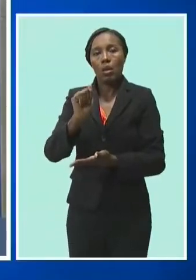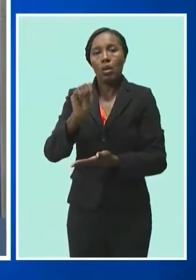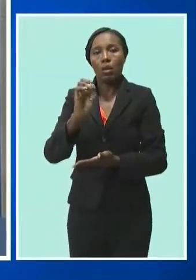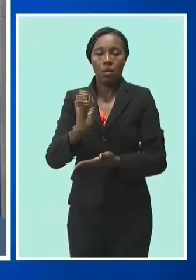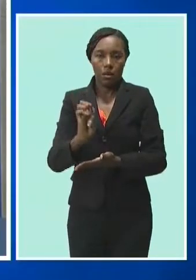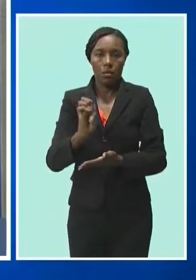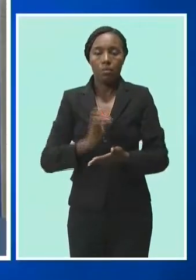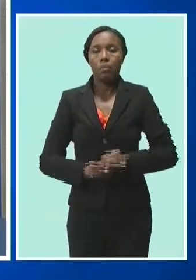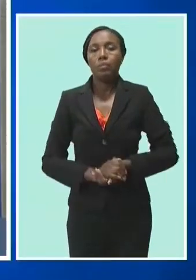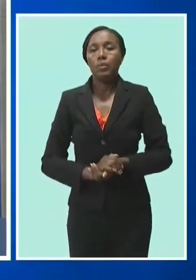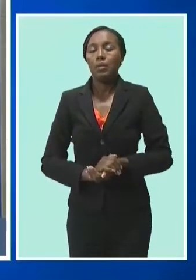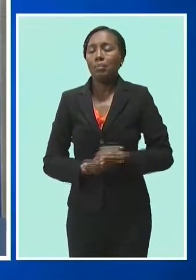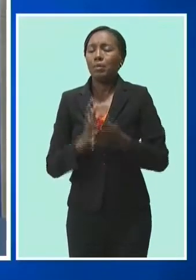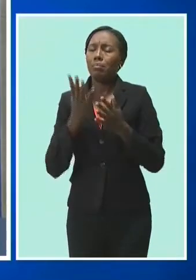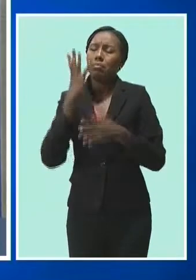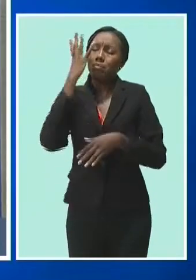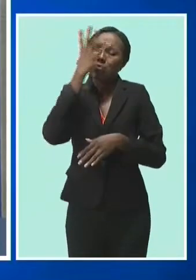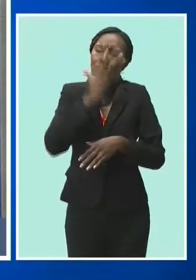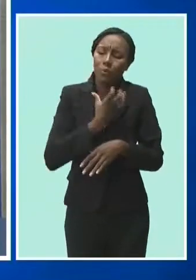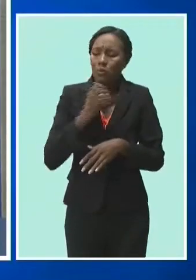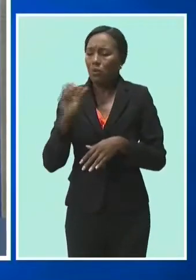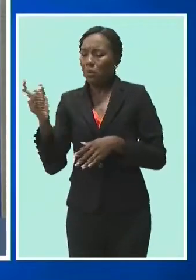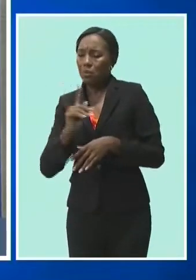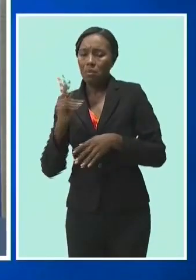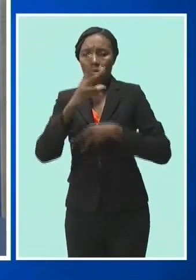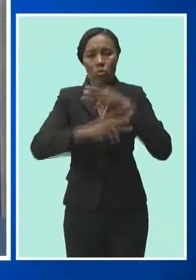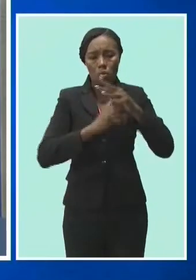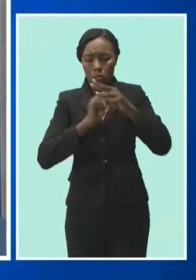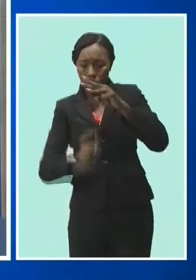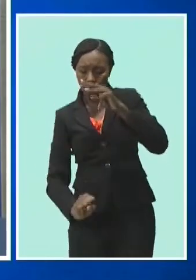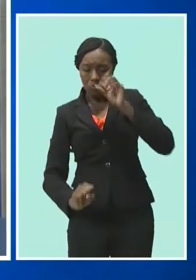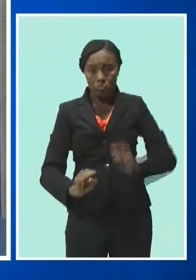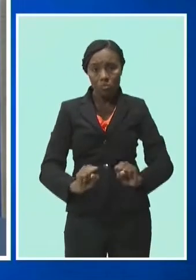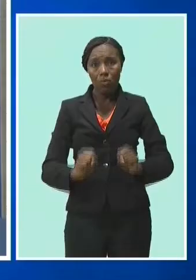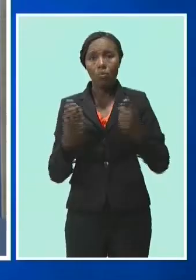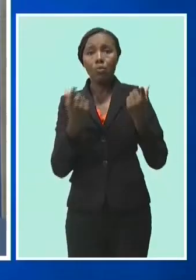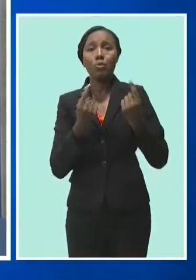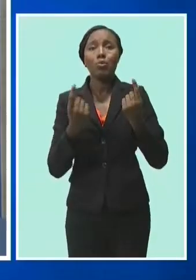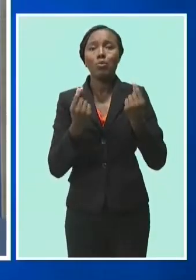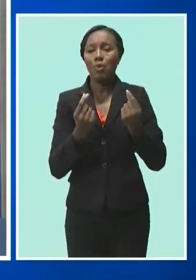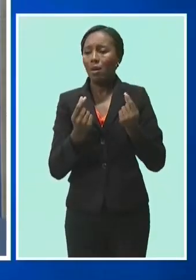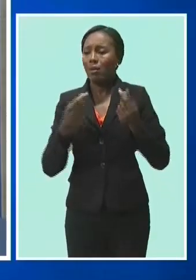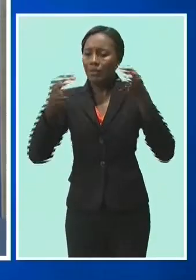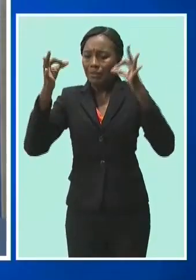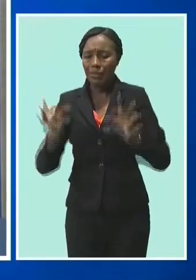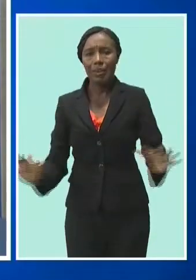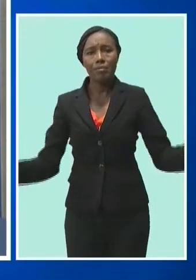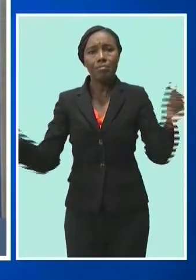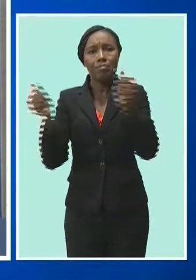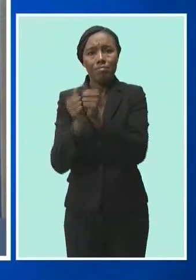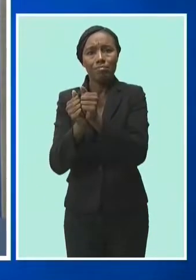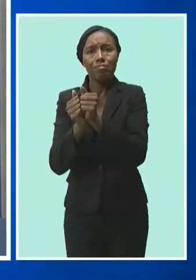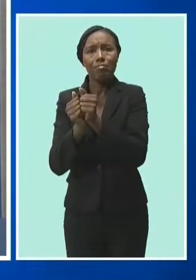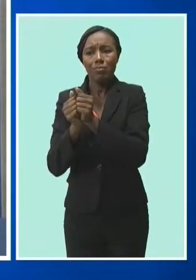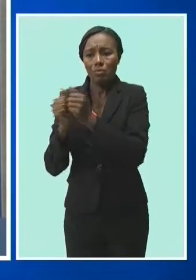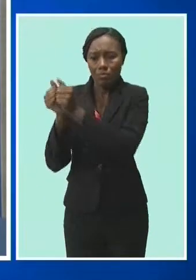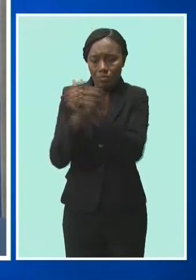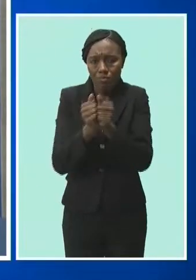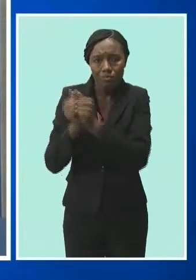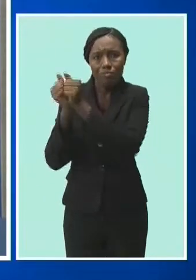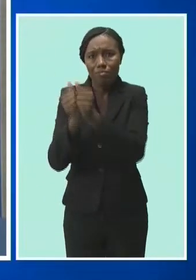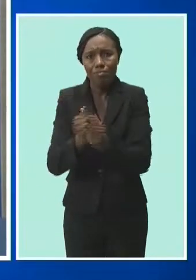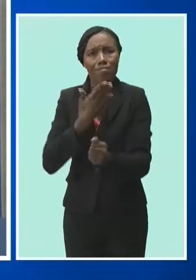And in what is a beautiful piece of self cooperation, we came together and decided that we are always better